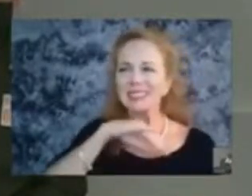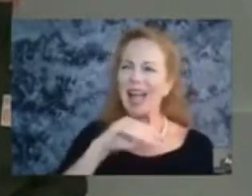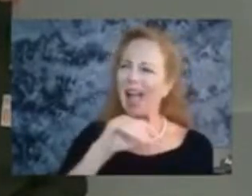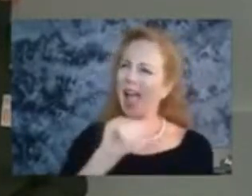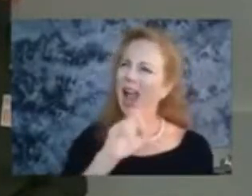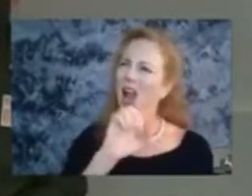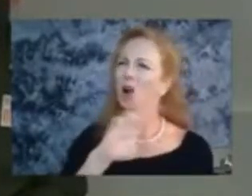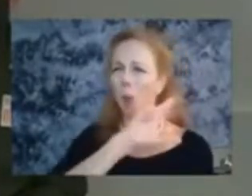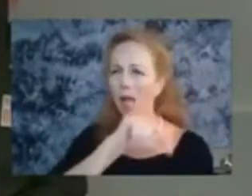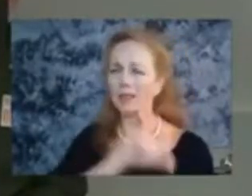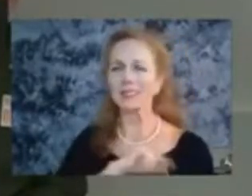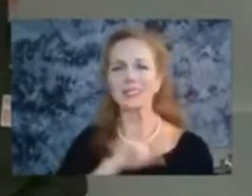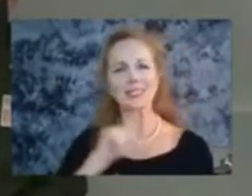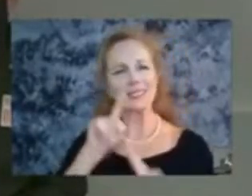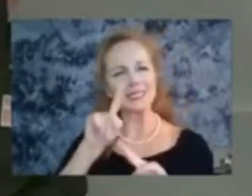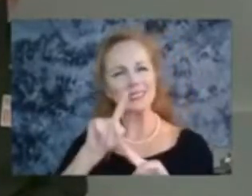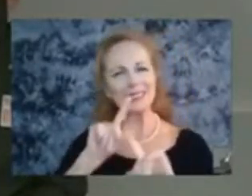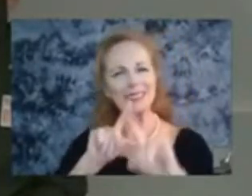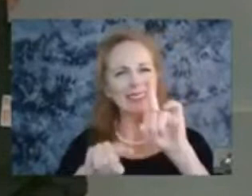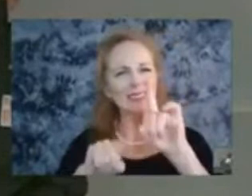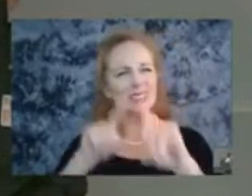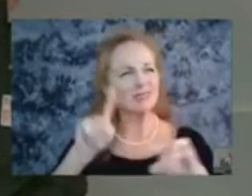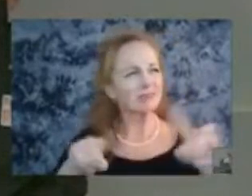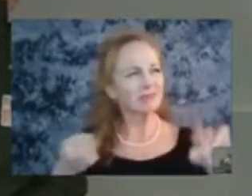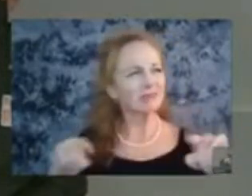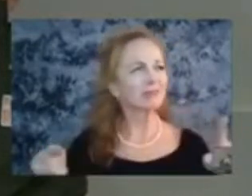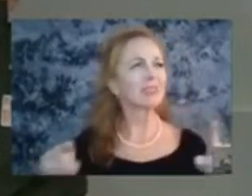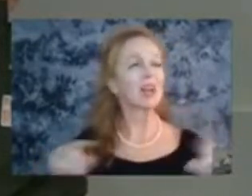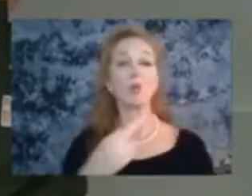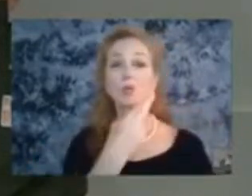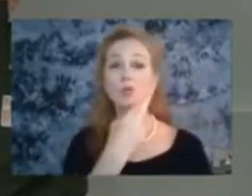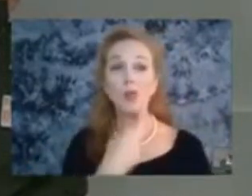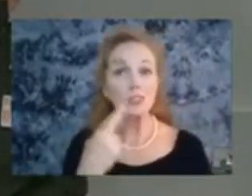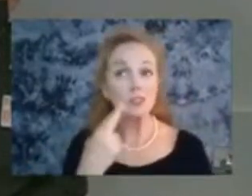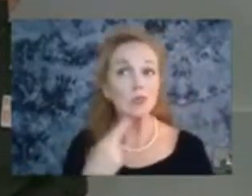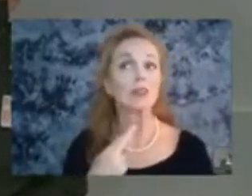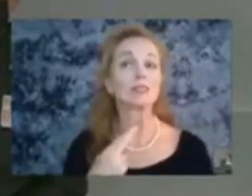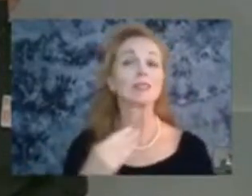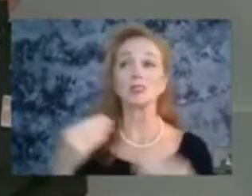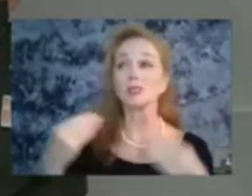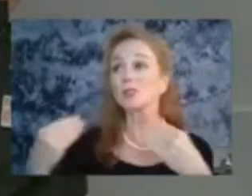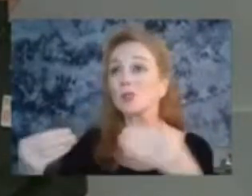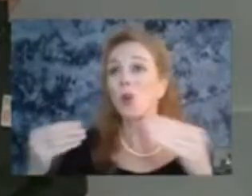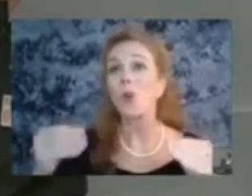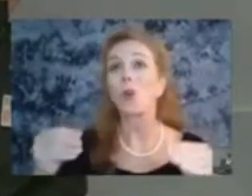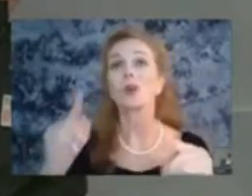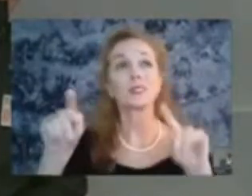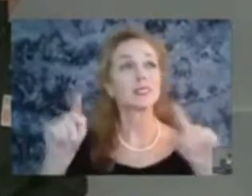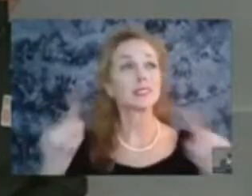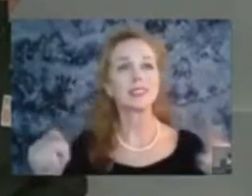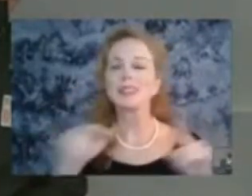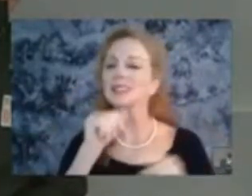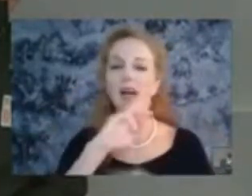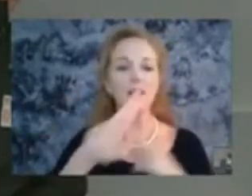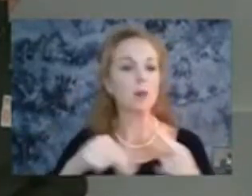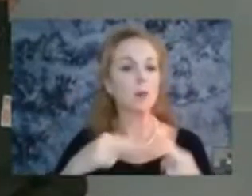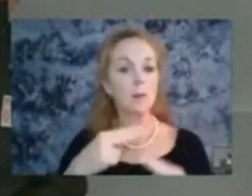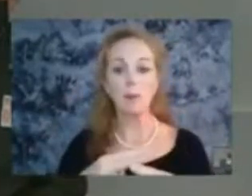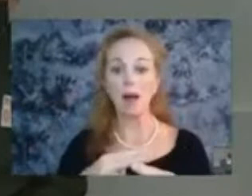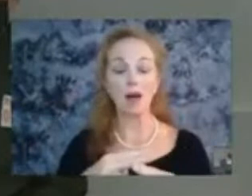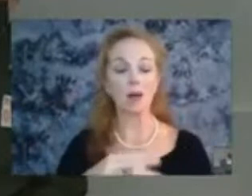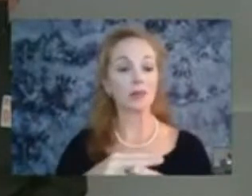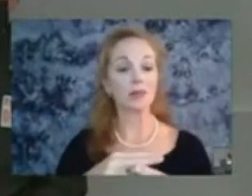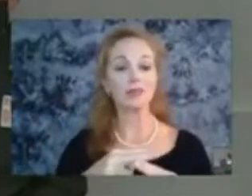restaurant, Walmart, not Walmart, retail store, whatever, across the state. It's not about air quality, it's about the 3